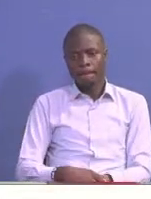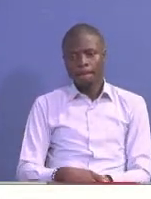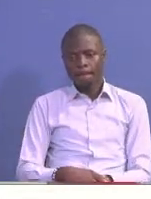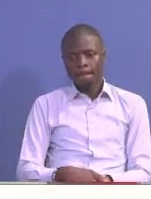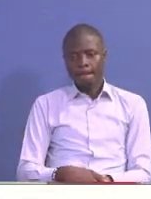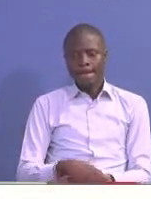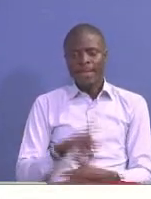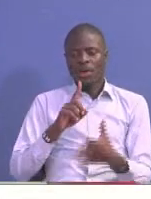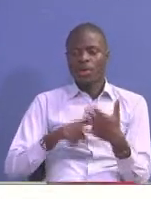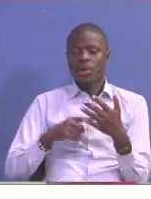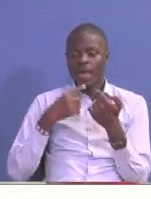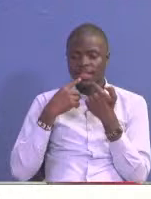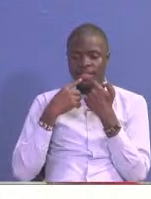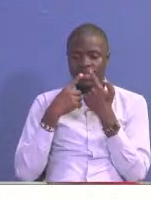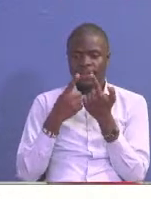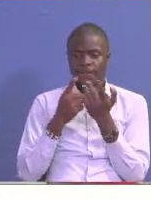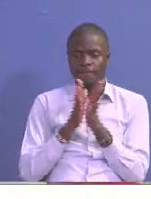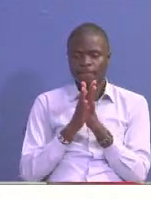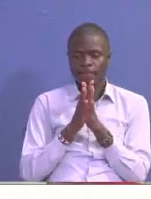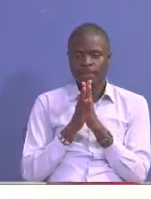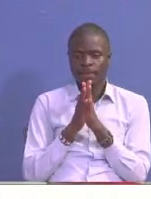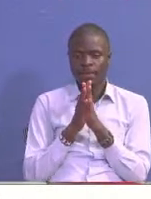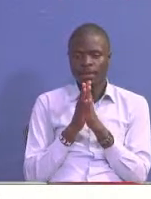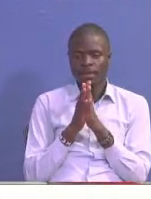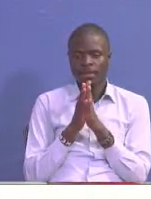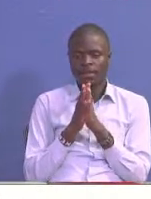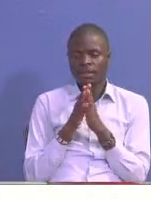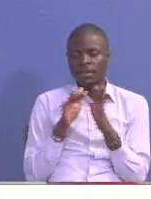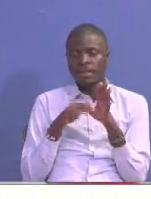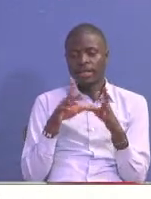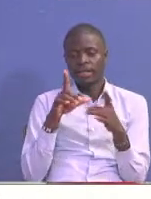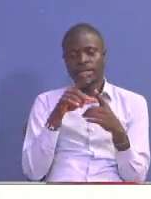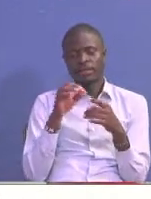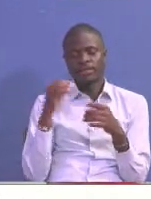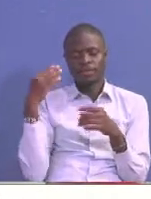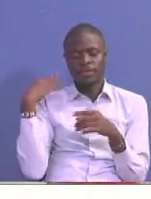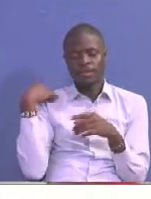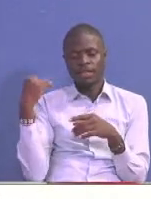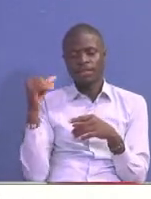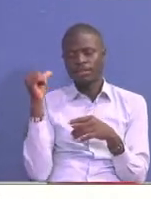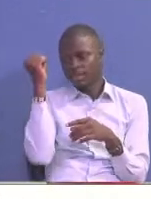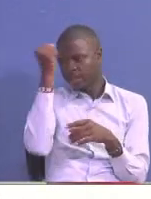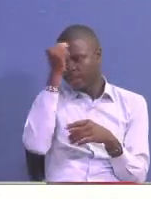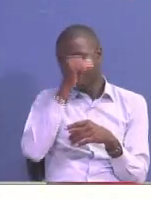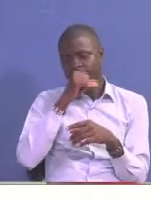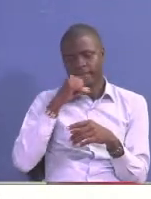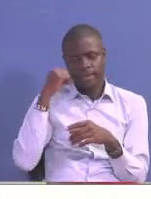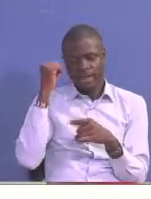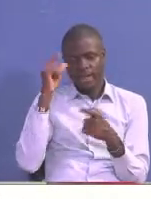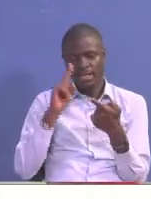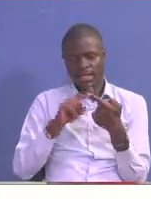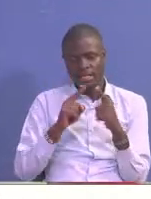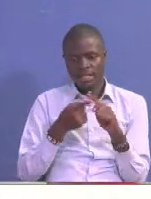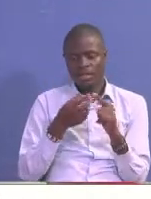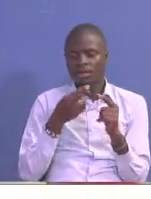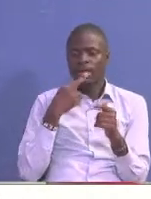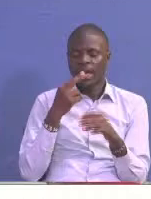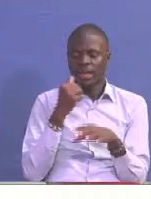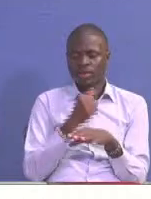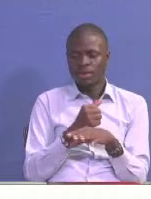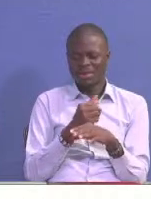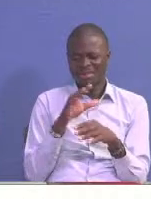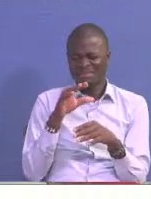So what we are saying, in terms of the numbers, the African standards, we are doing fairly well.